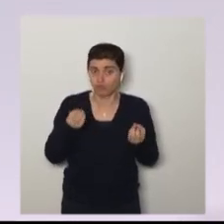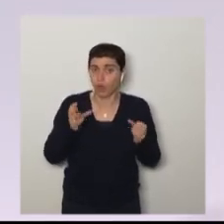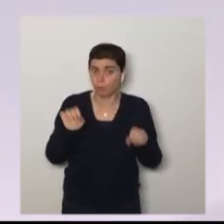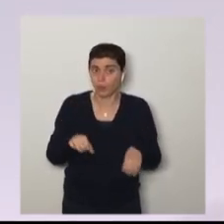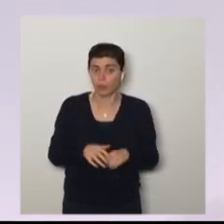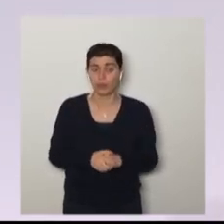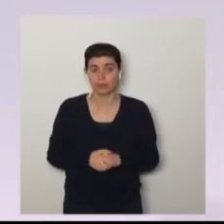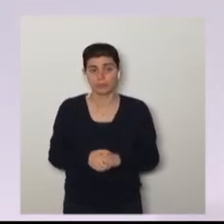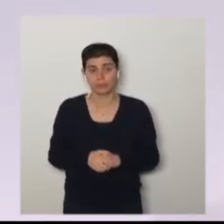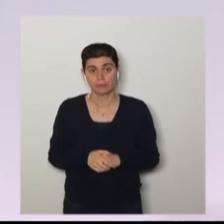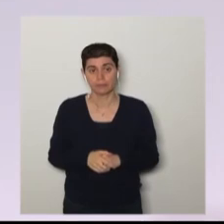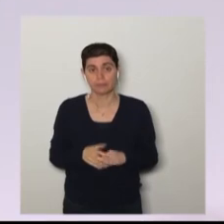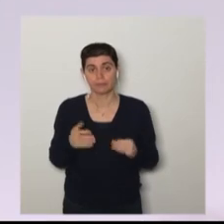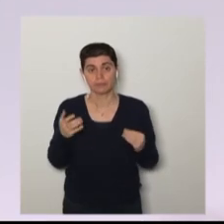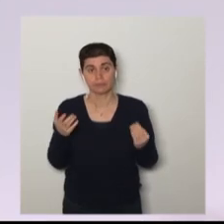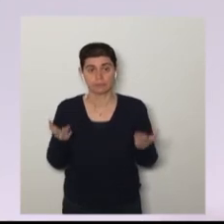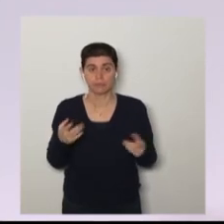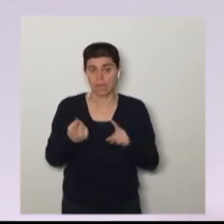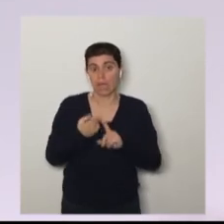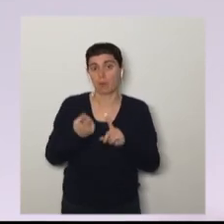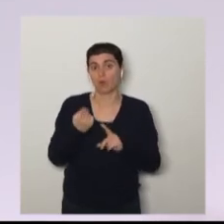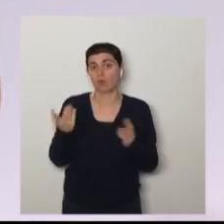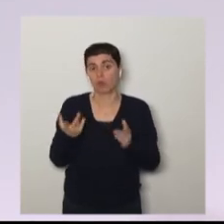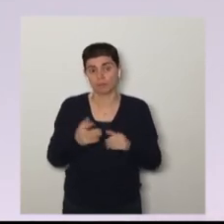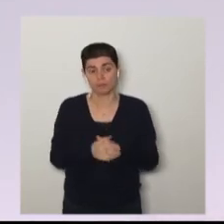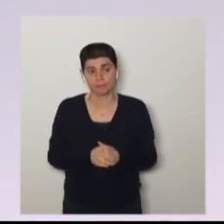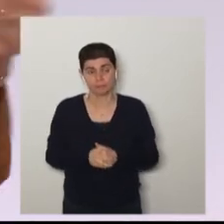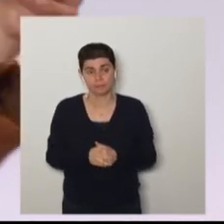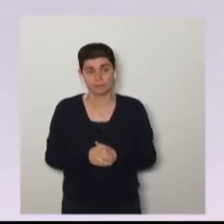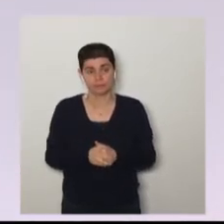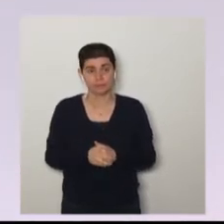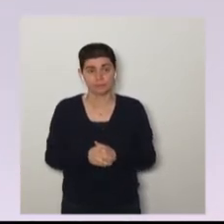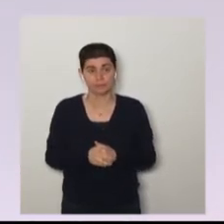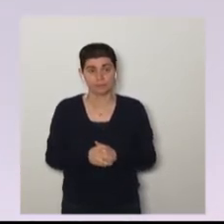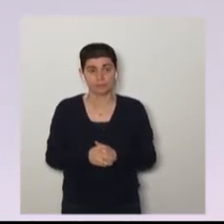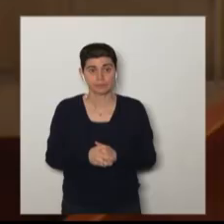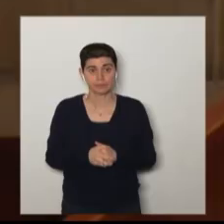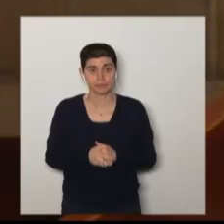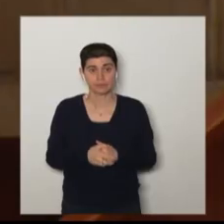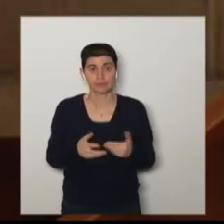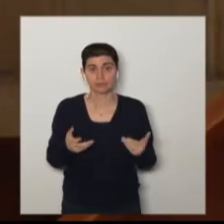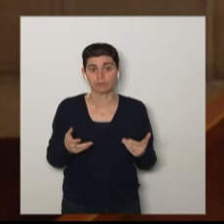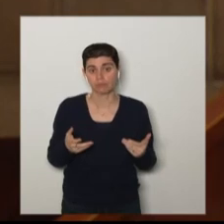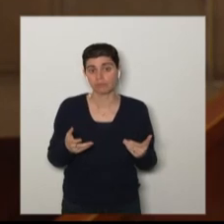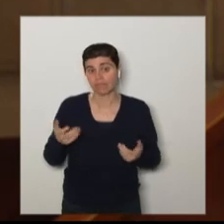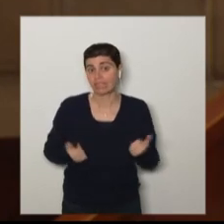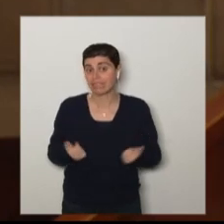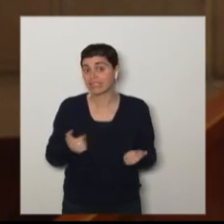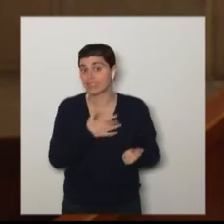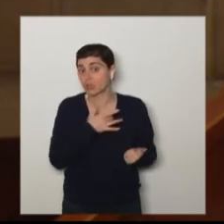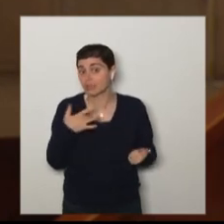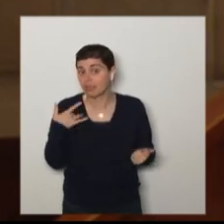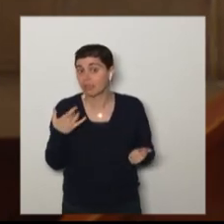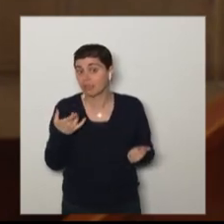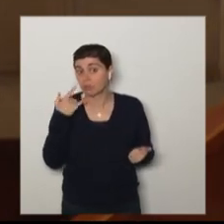it's important that we take into account whether the services work for the different groups. So it might be like places